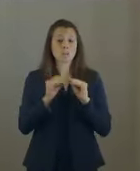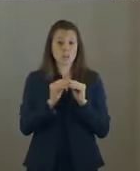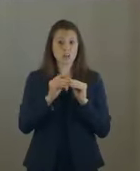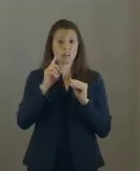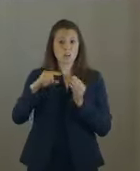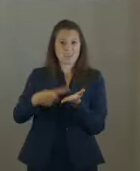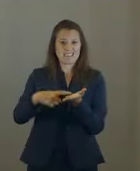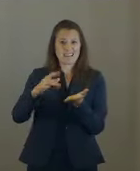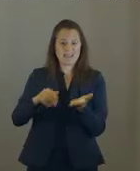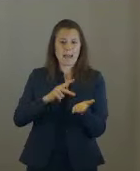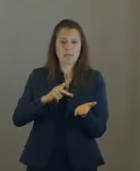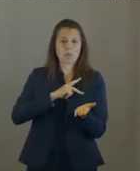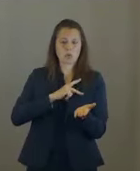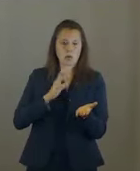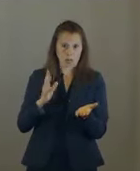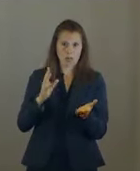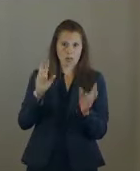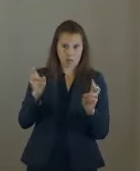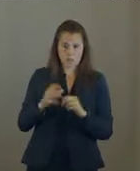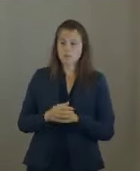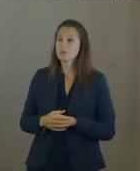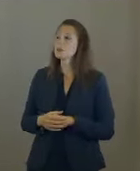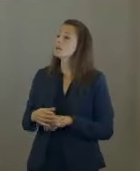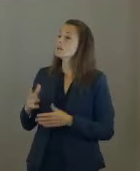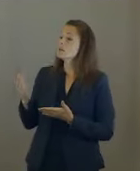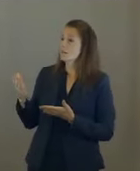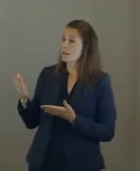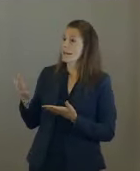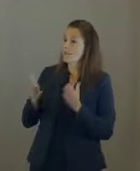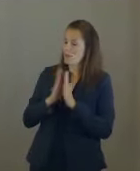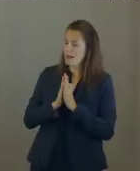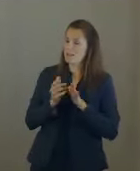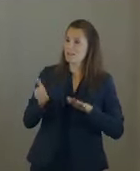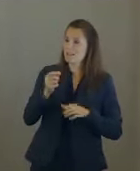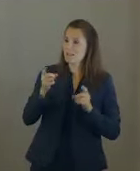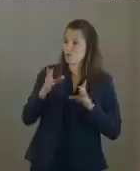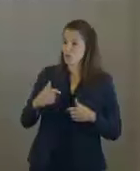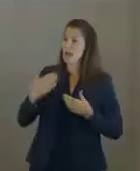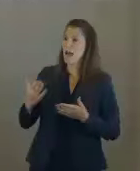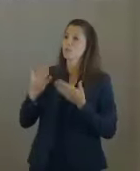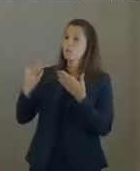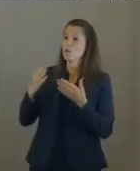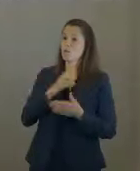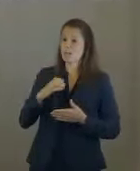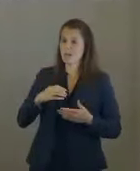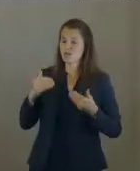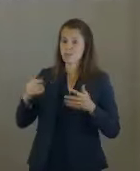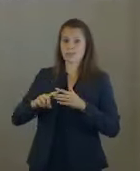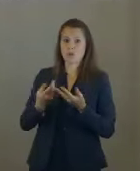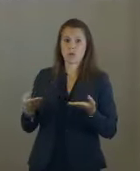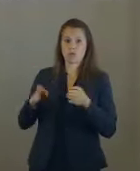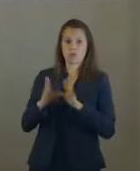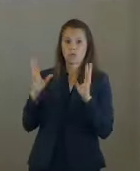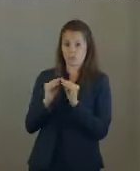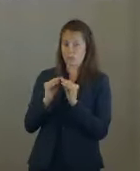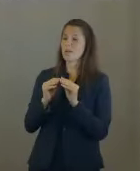of this personal matter. Mr. Chairman, Mr. Vice Chair. at the request of the Executive Director, I move that the Commission go into closed